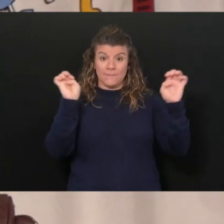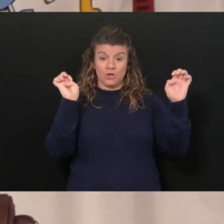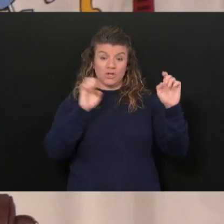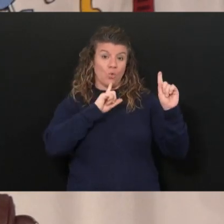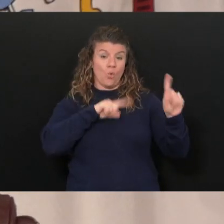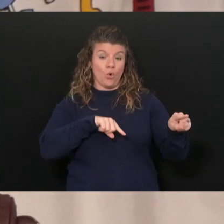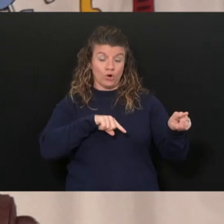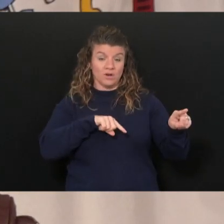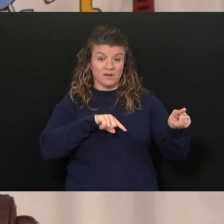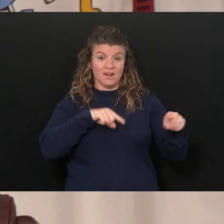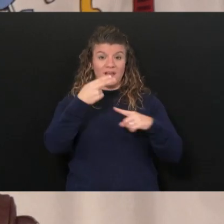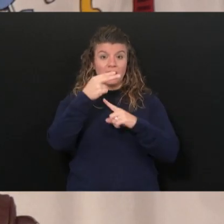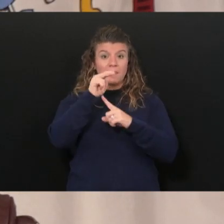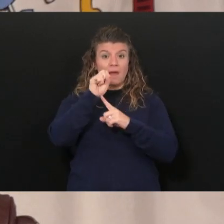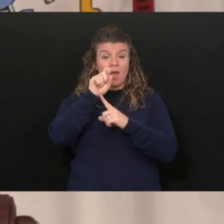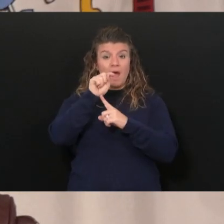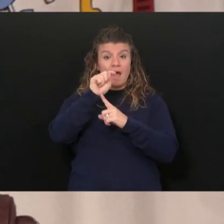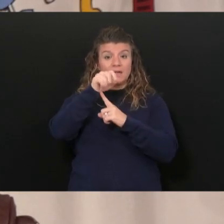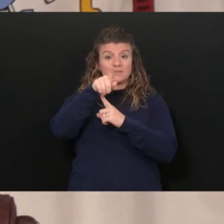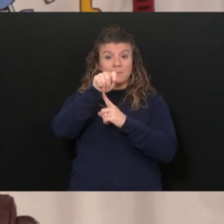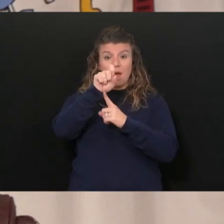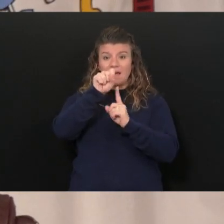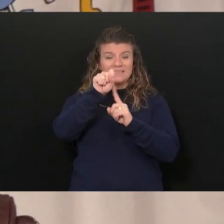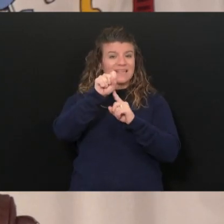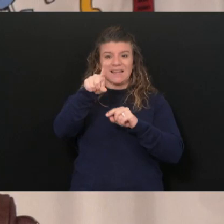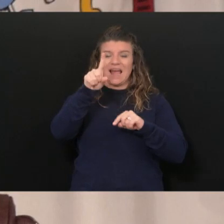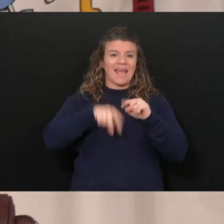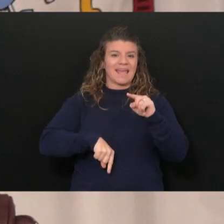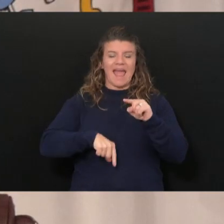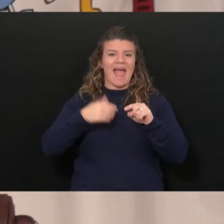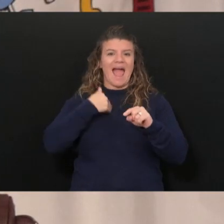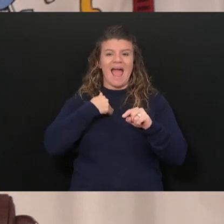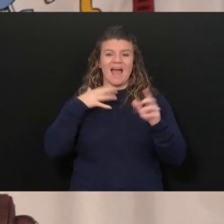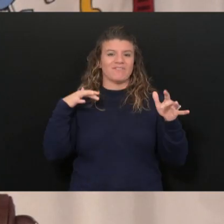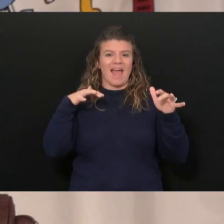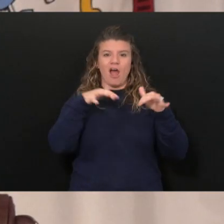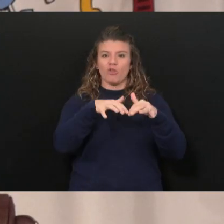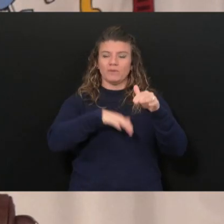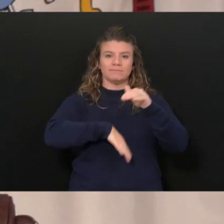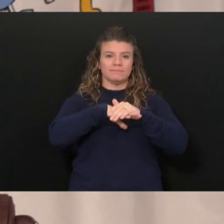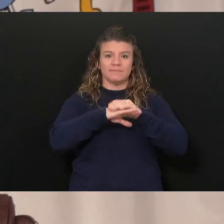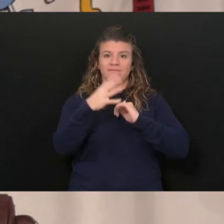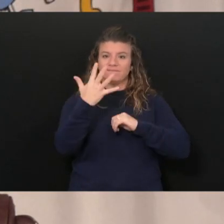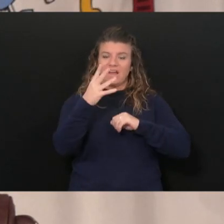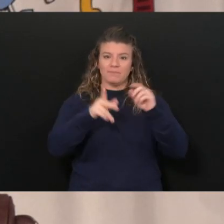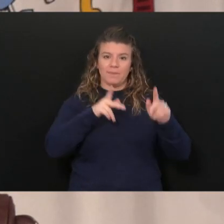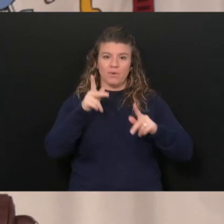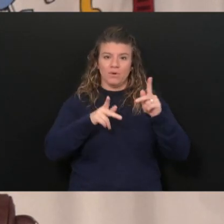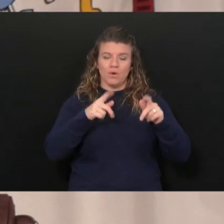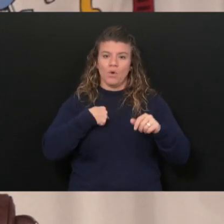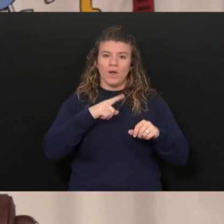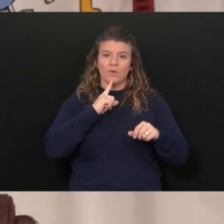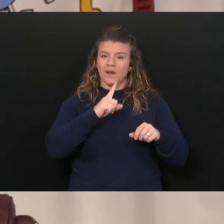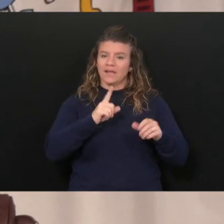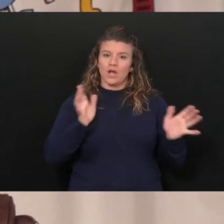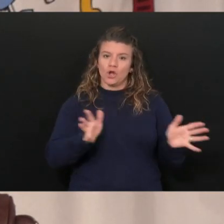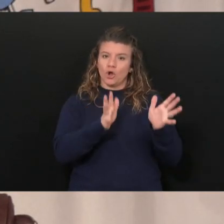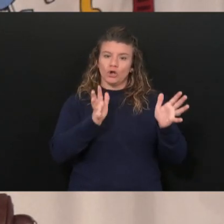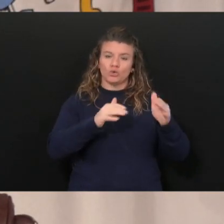everything, the hotspot counties cannot have gatherings in excess of 5 people. We discourage gatherings in excess of 5